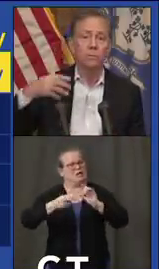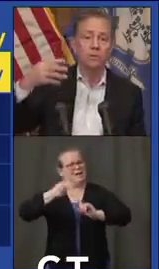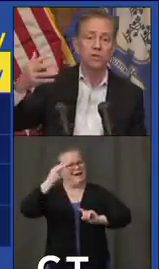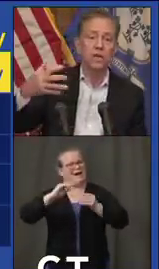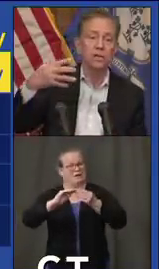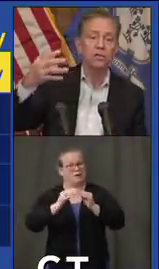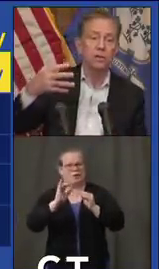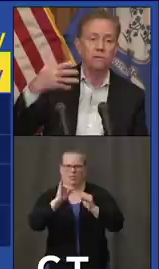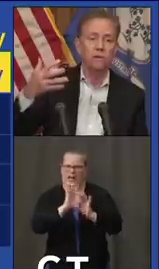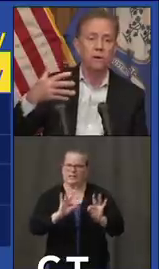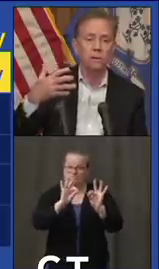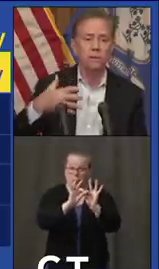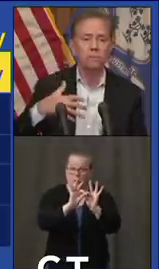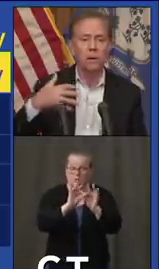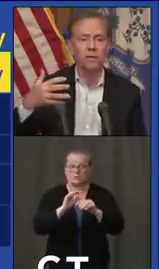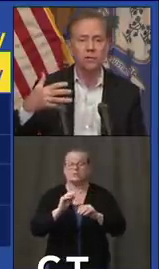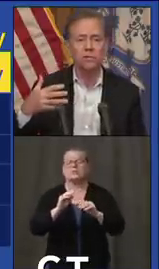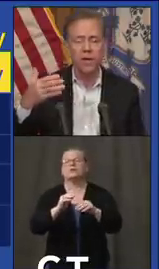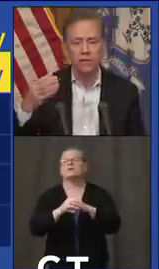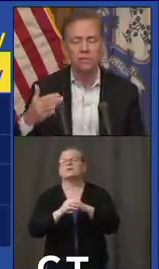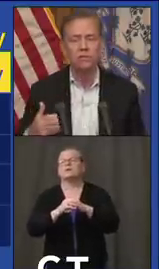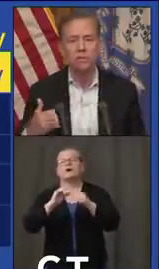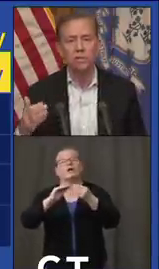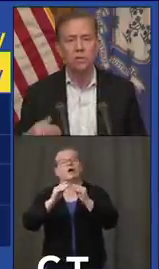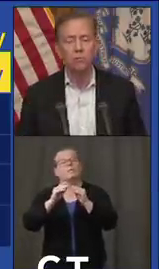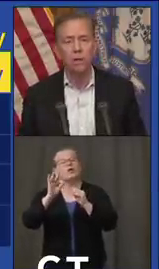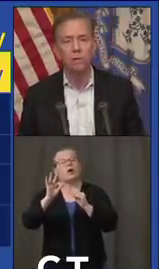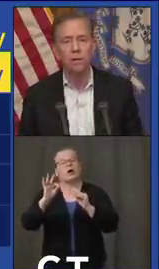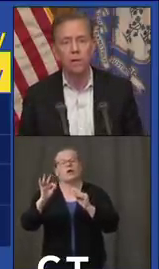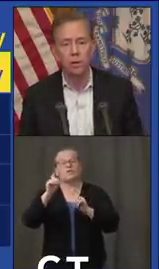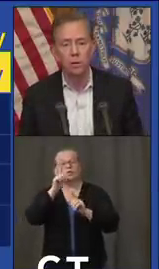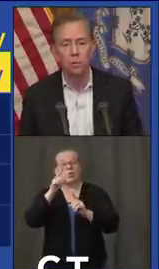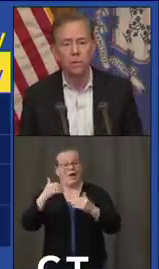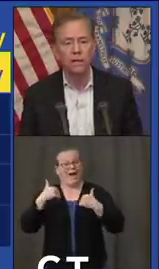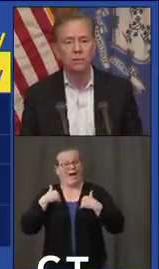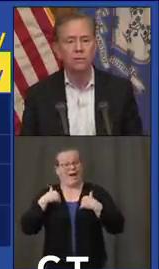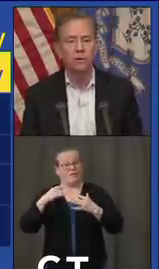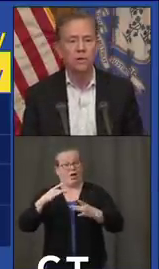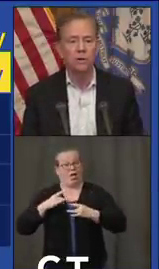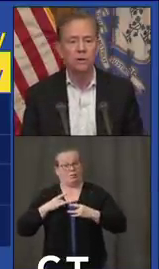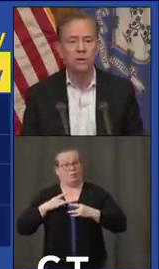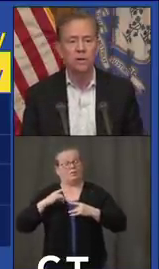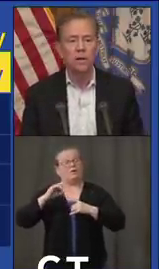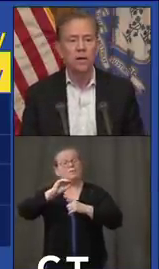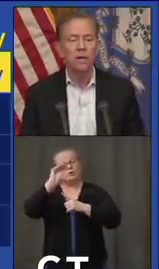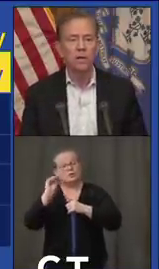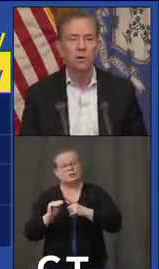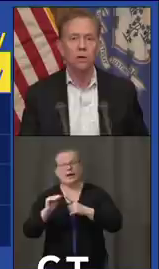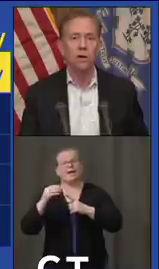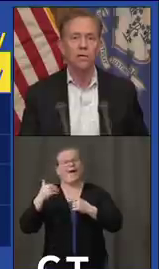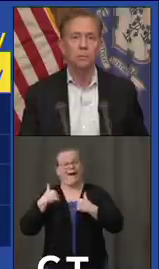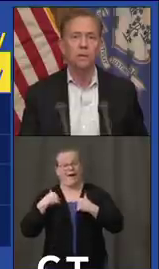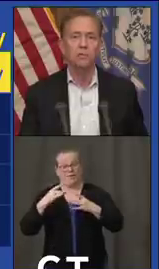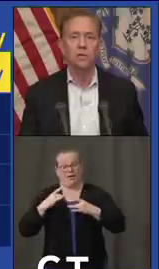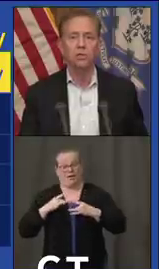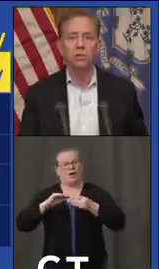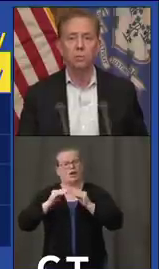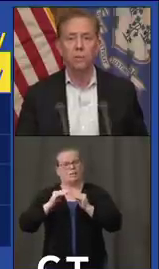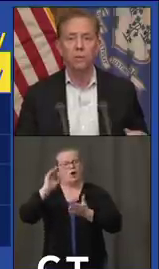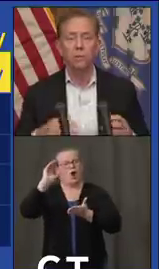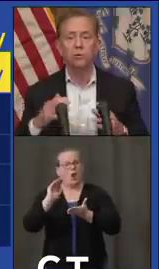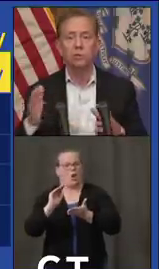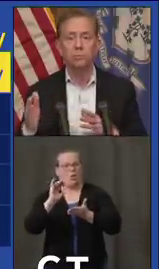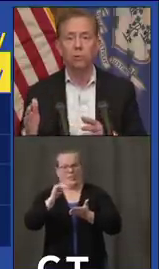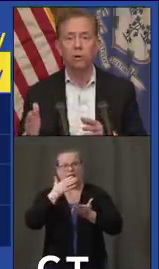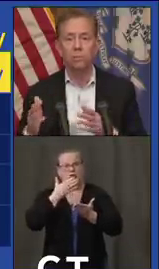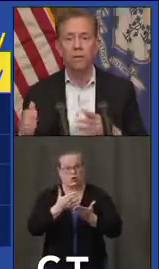The percentage of positive cases is relatively low. That's very good. And the current hospitalization is probably